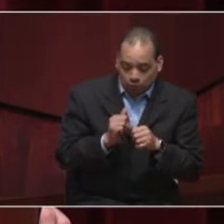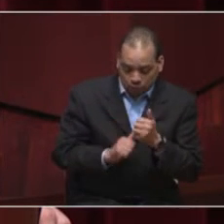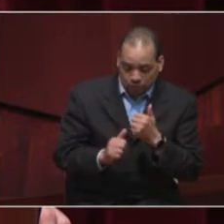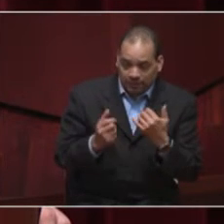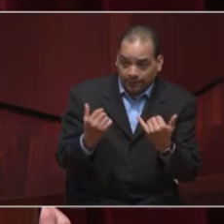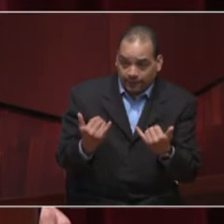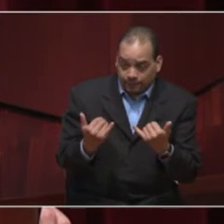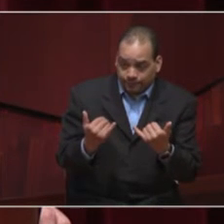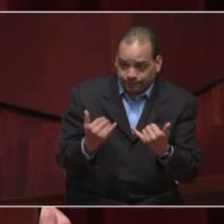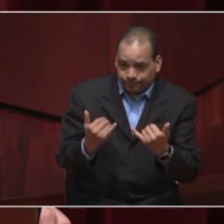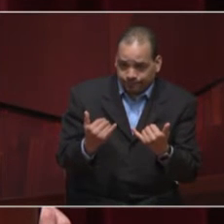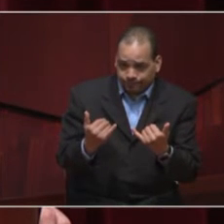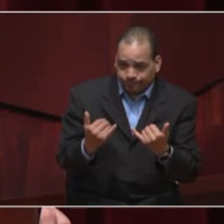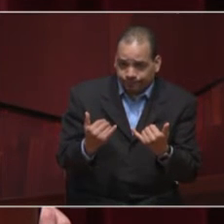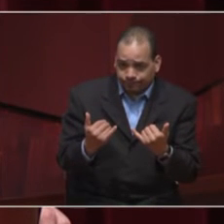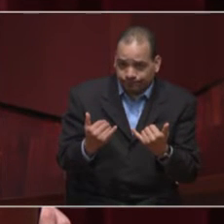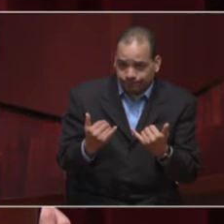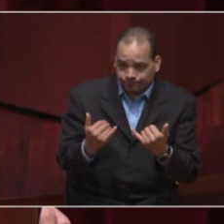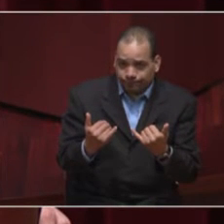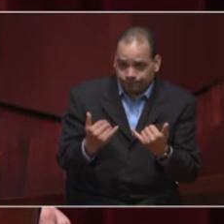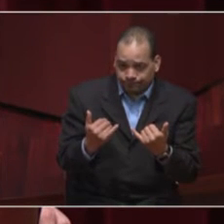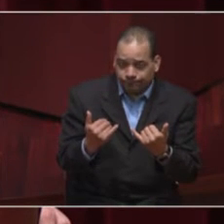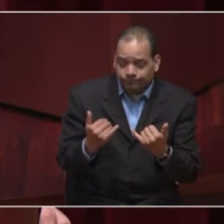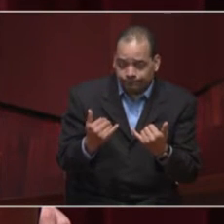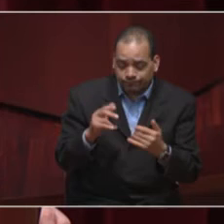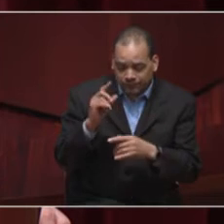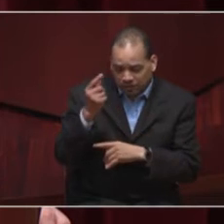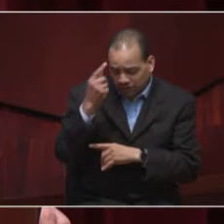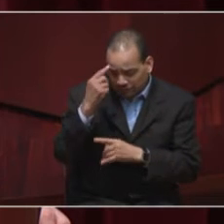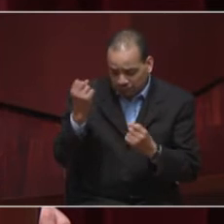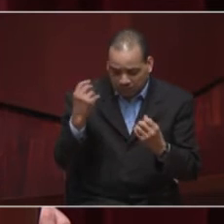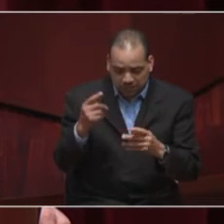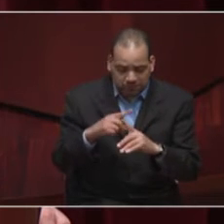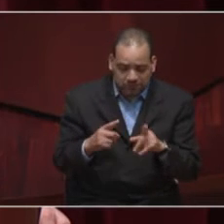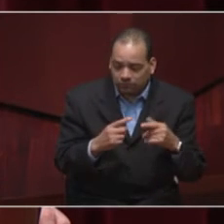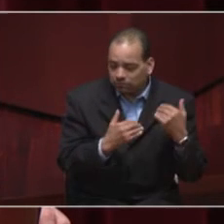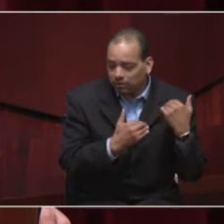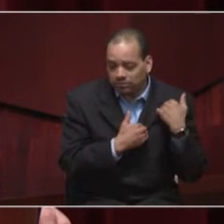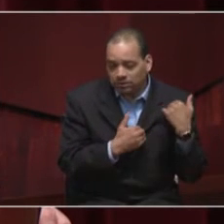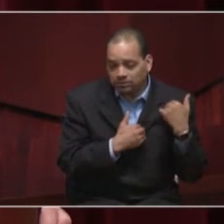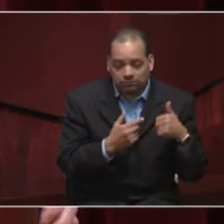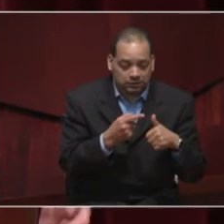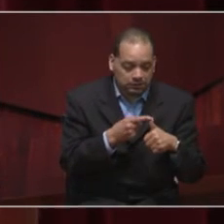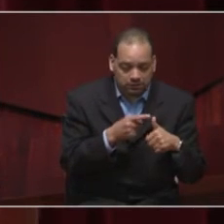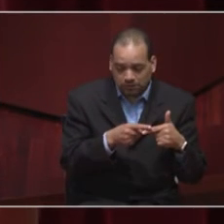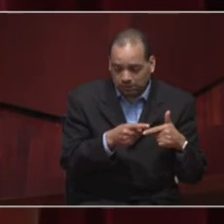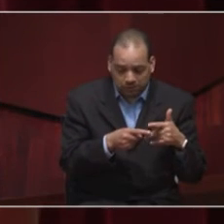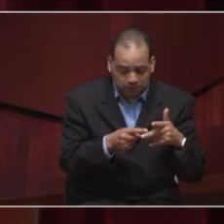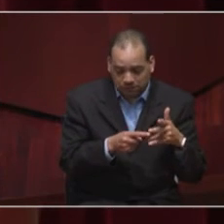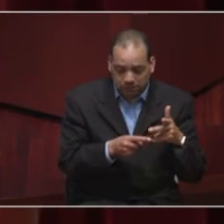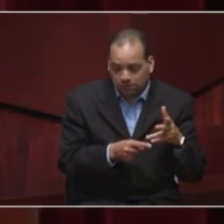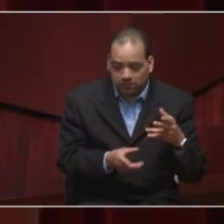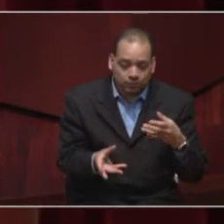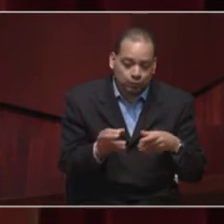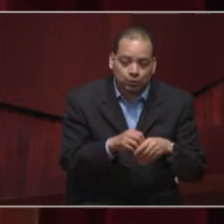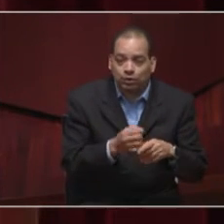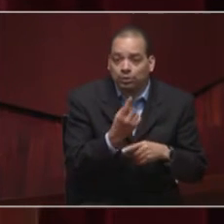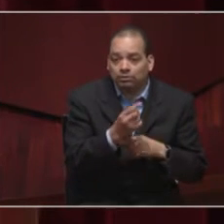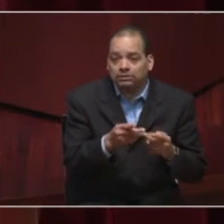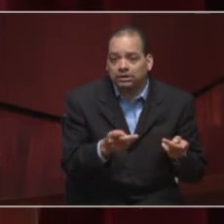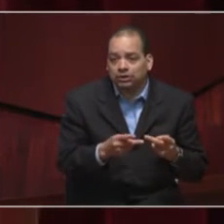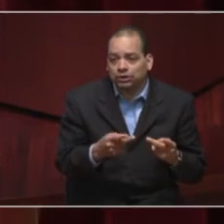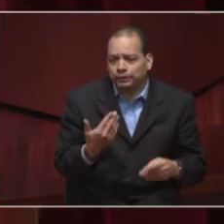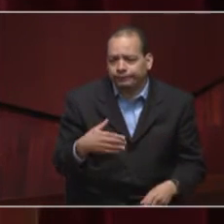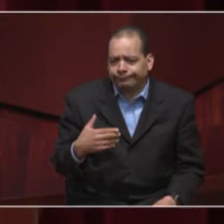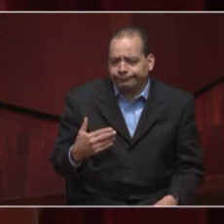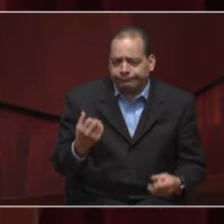now? You know, throughout federal government, we've got a whole hodgepodge of different kinds of position descriptions we work under.